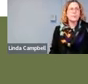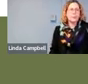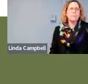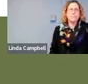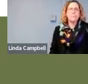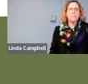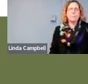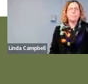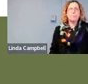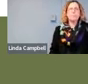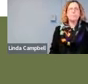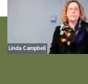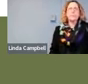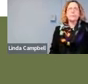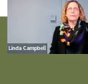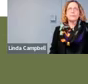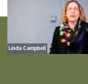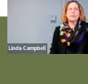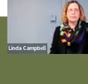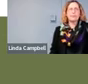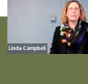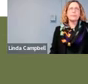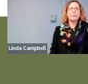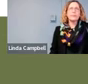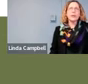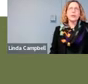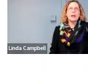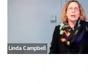are impacted by ballast water.